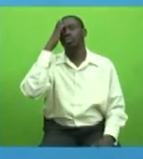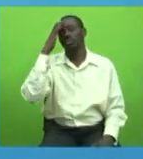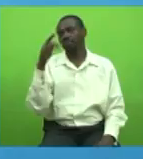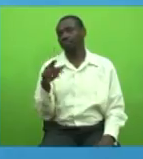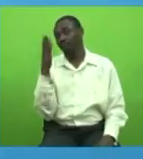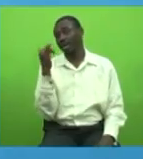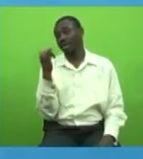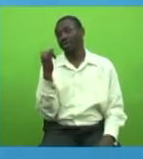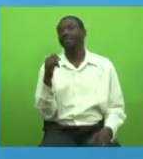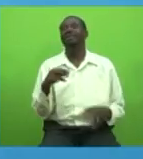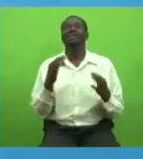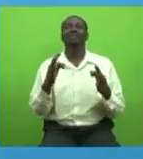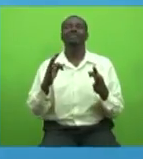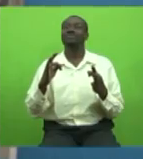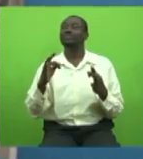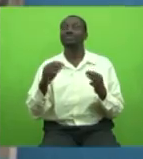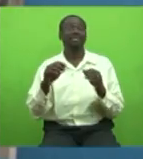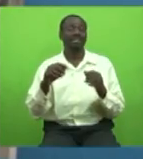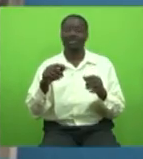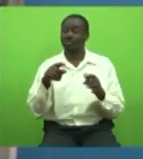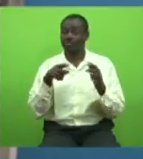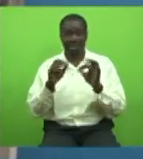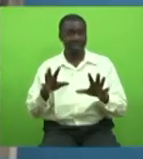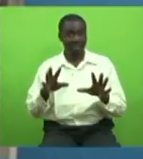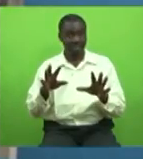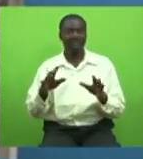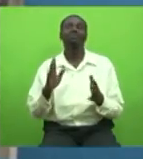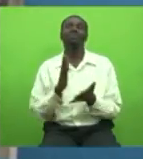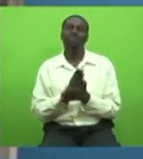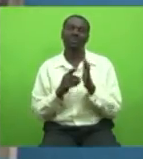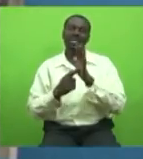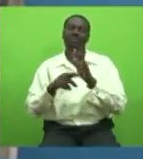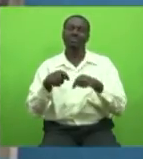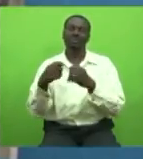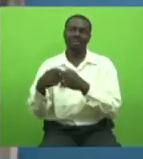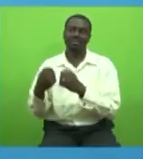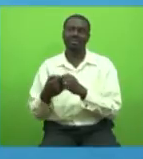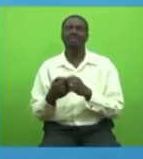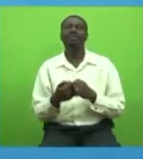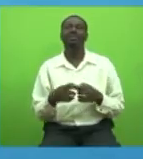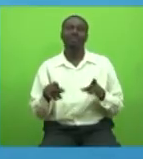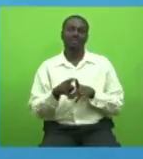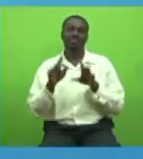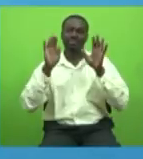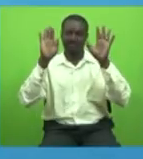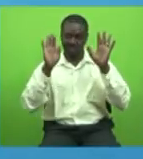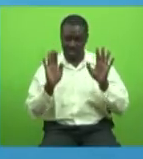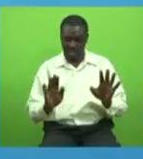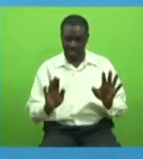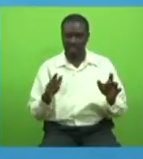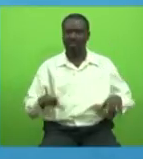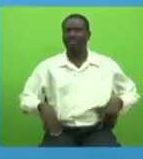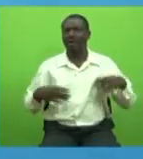veracity of the evidence collected. It is crucial that a survivor is given sufficient information to